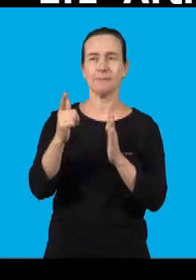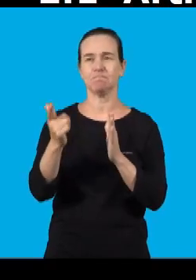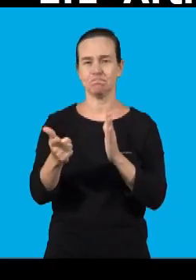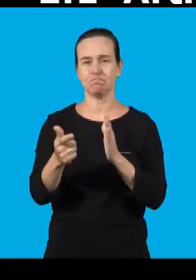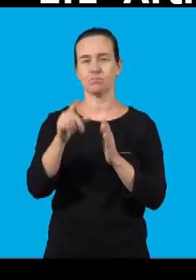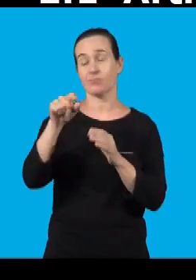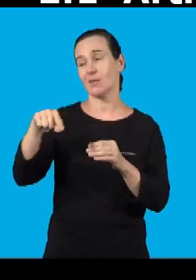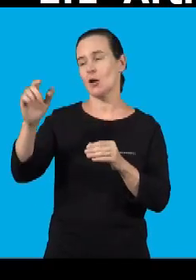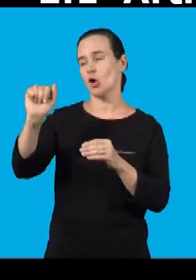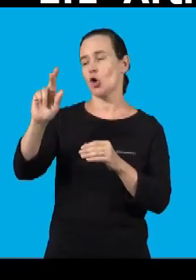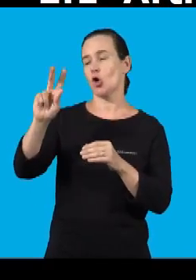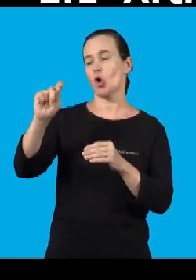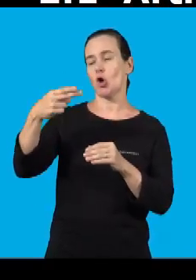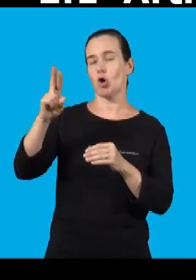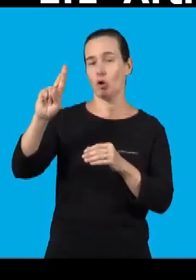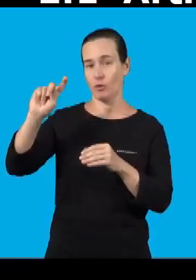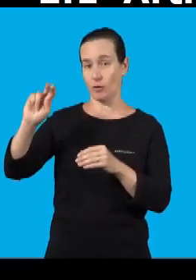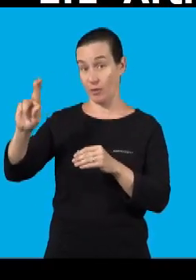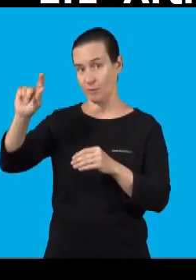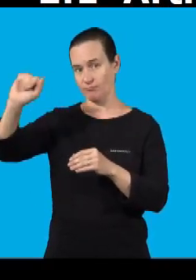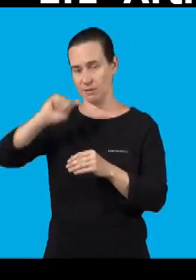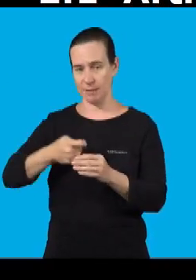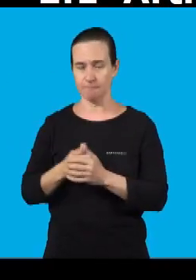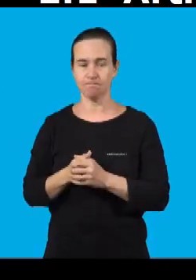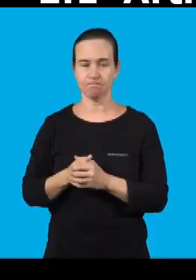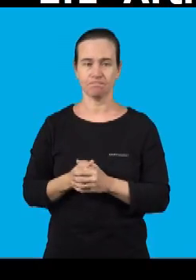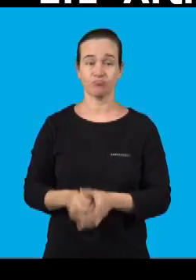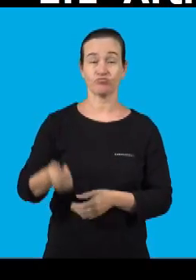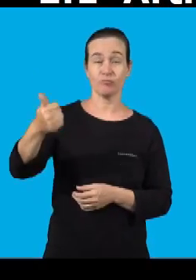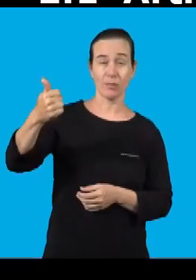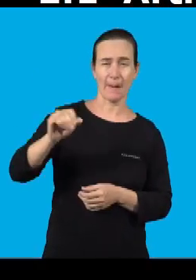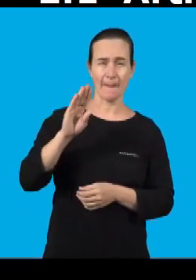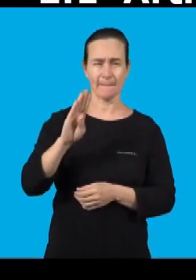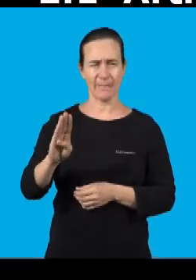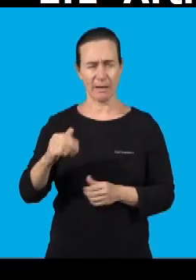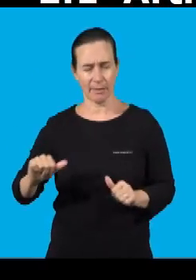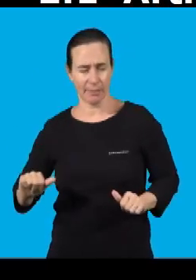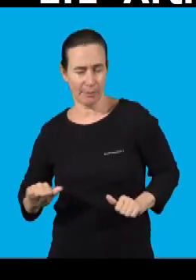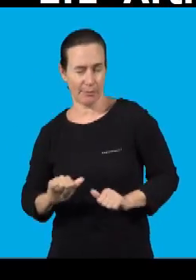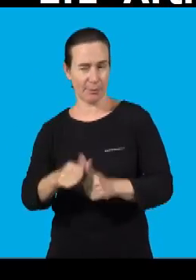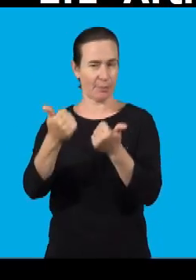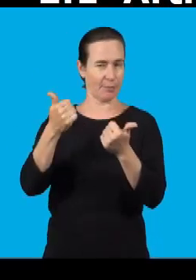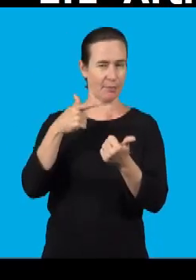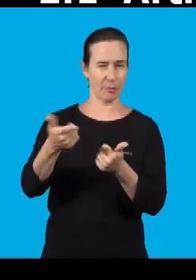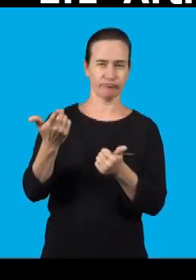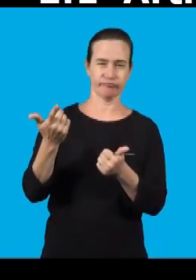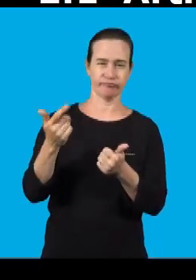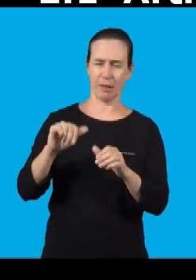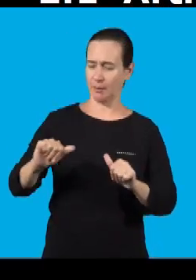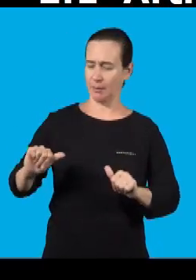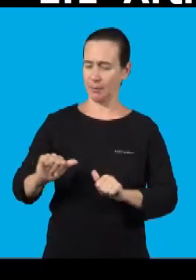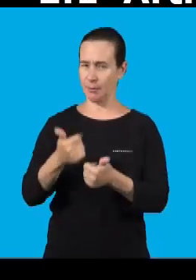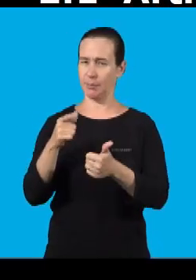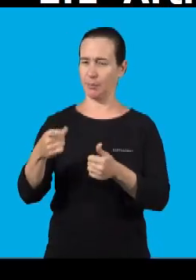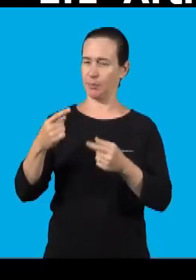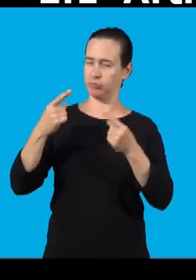Arthur's son. Then B, a brilliant orator. Obviously, we have nothing to match that, so we leave